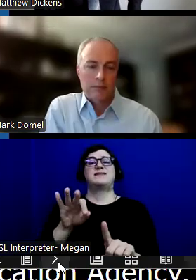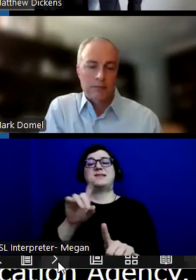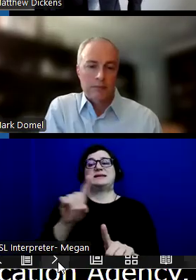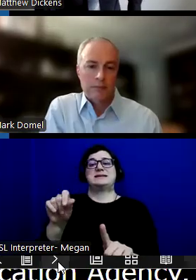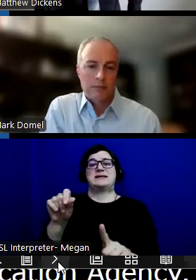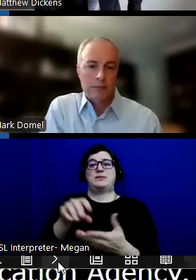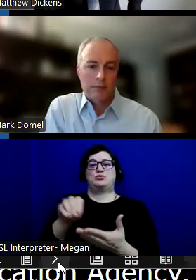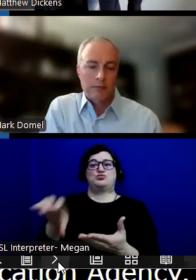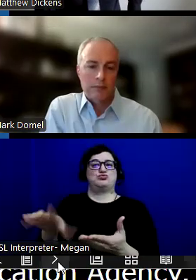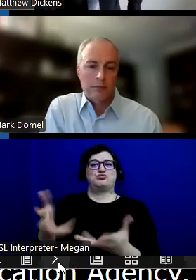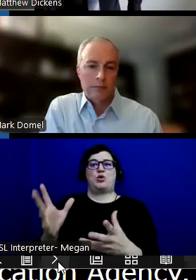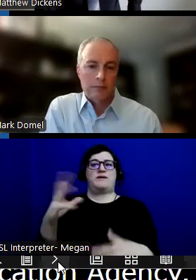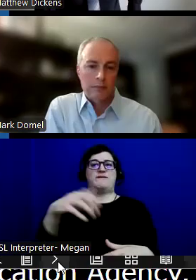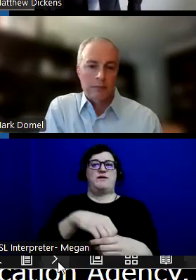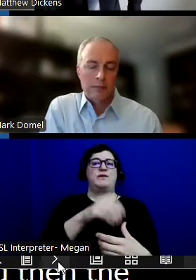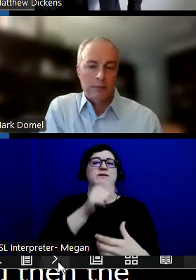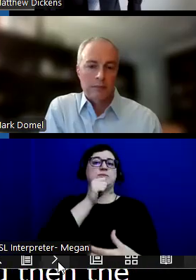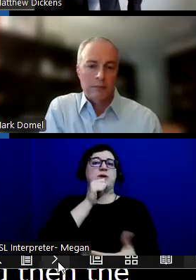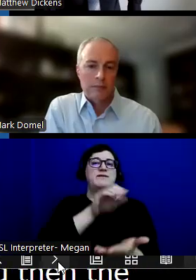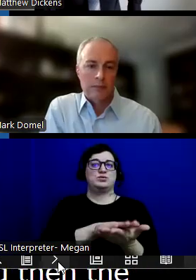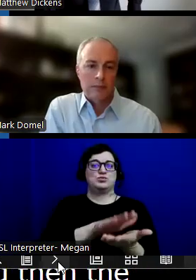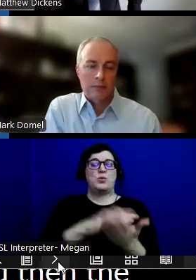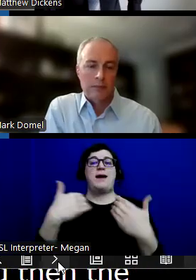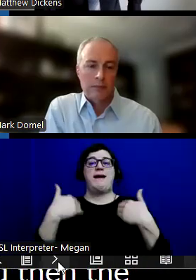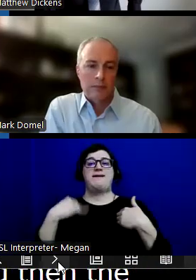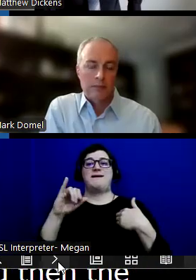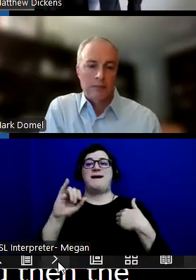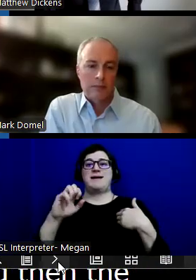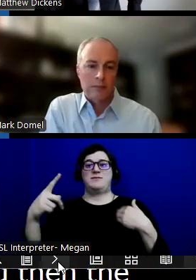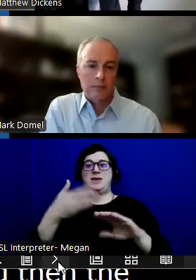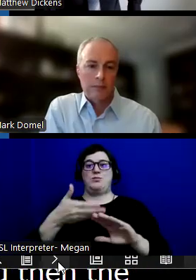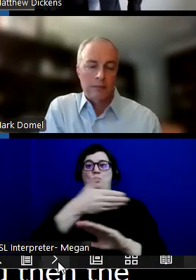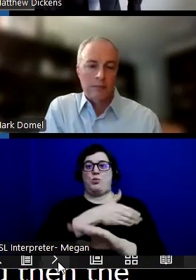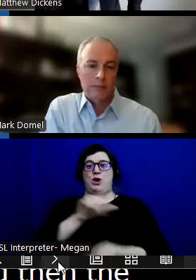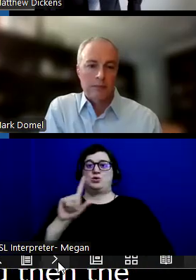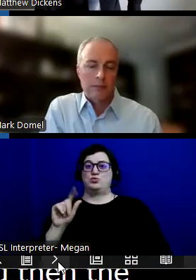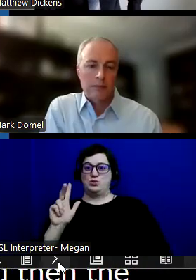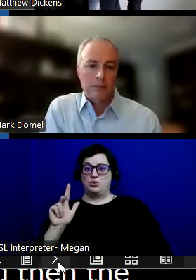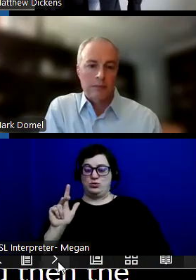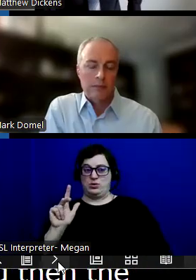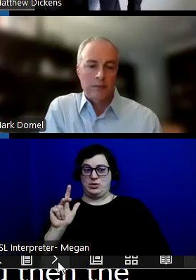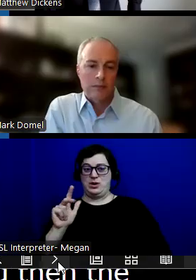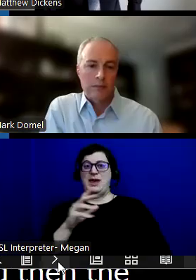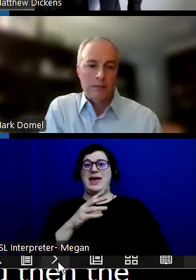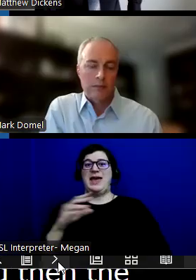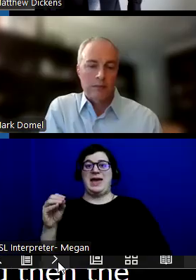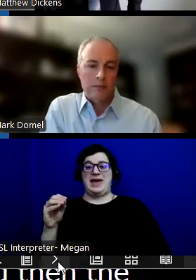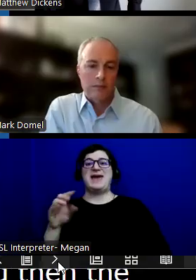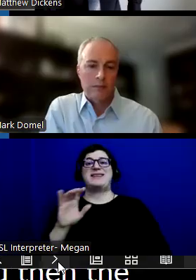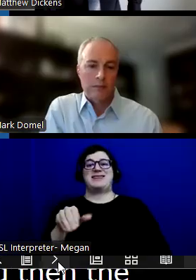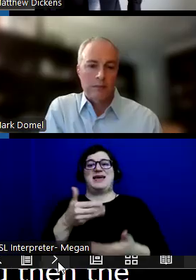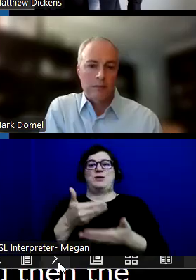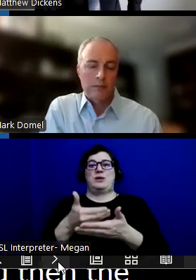private school setting and has an IEP prior to 2023, and the relevant public school district has